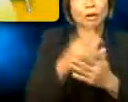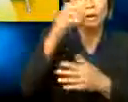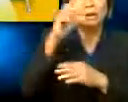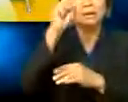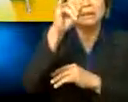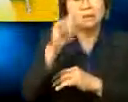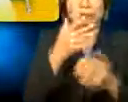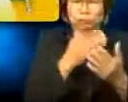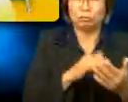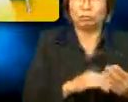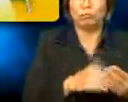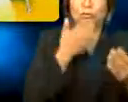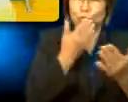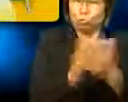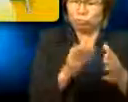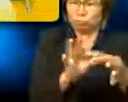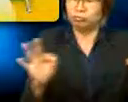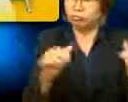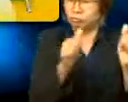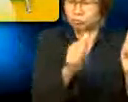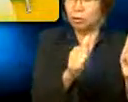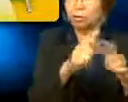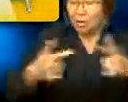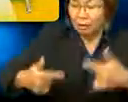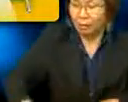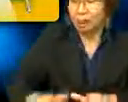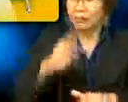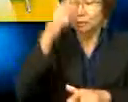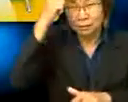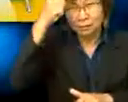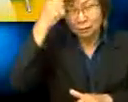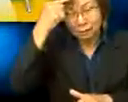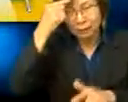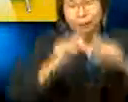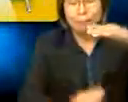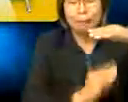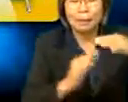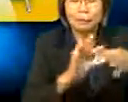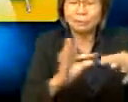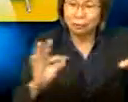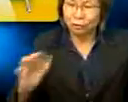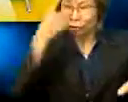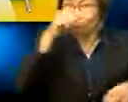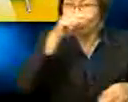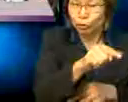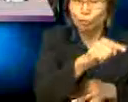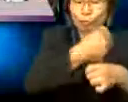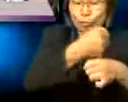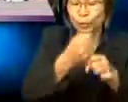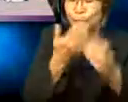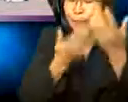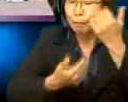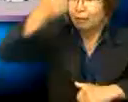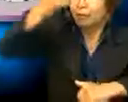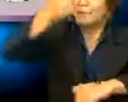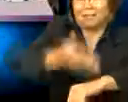sentences. But let's just consider them as basic sentences for you to make them better. Sure,